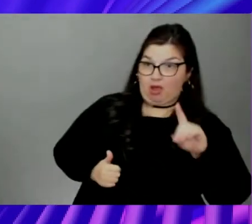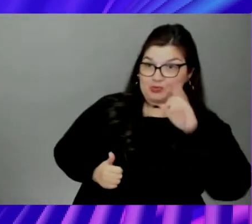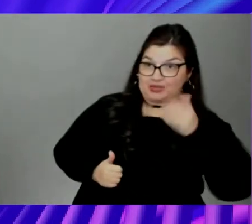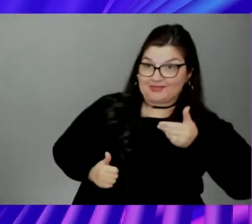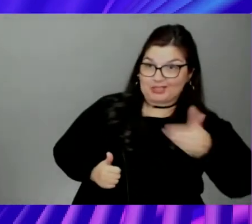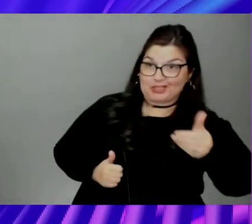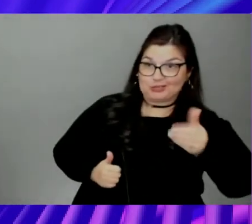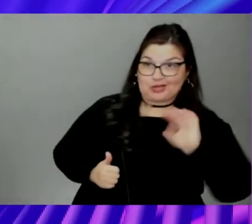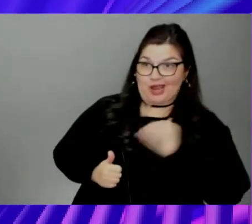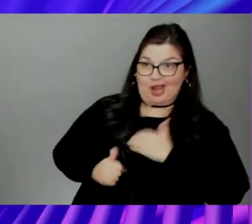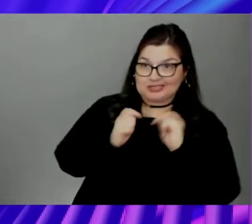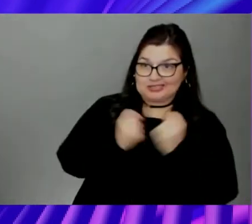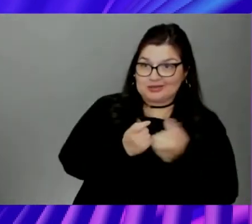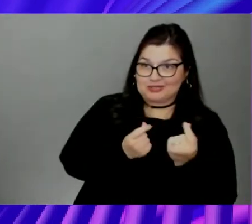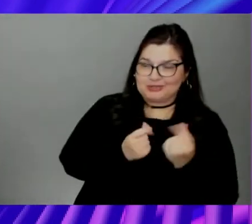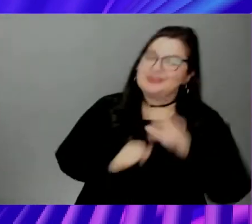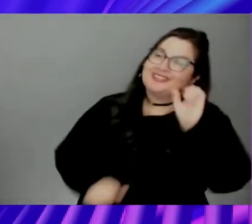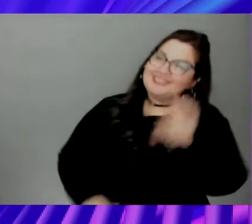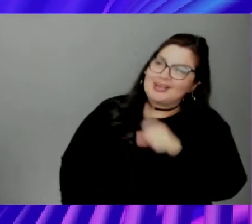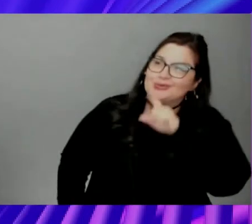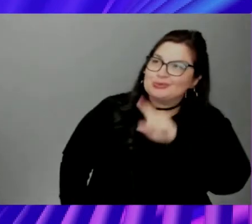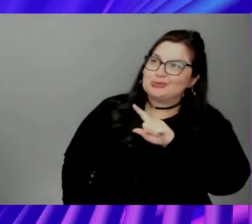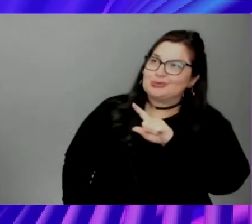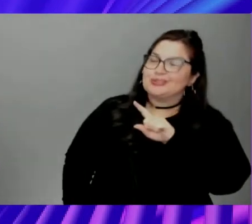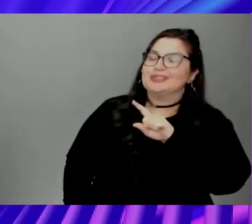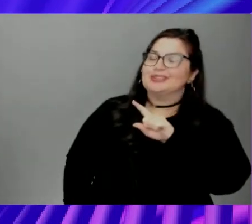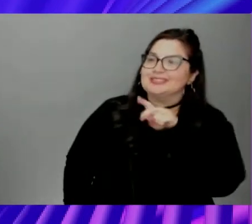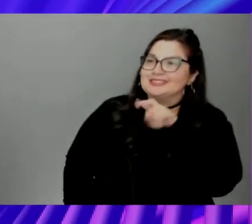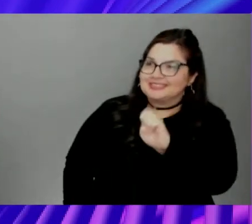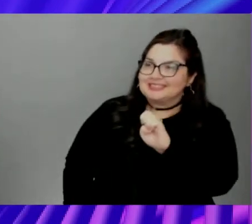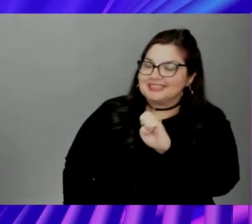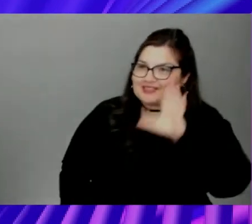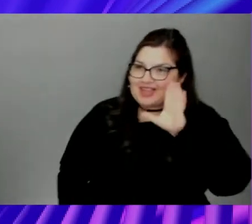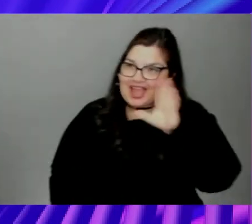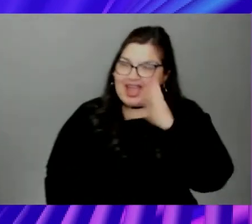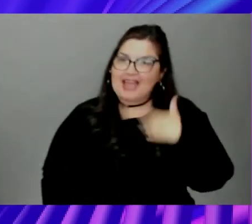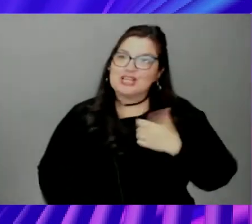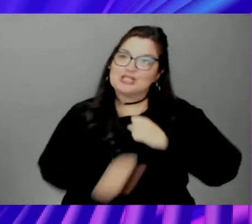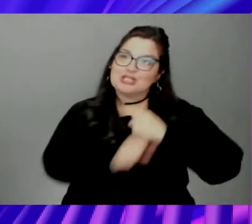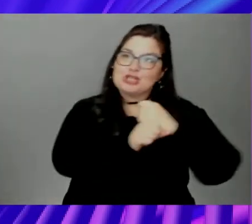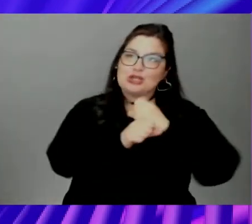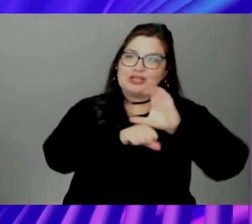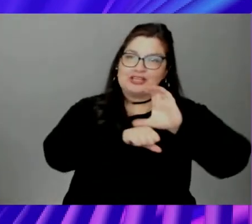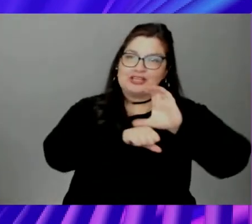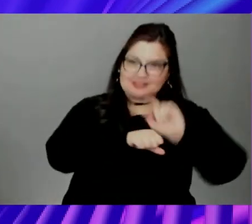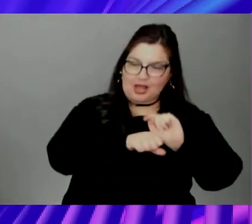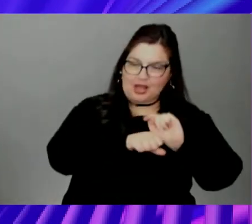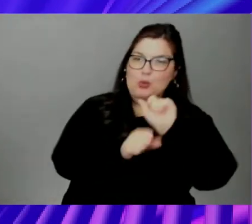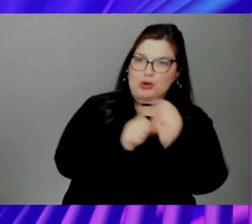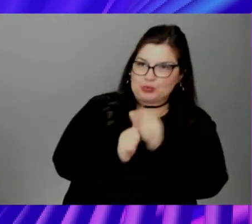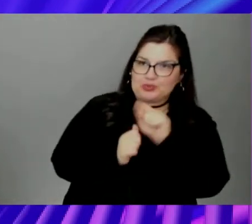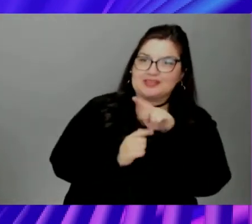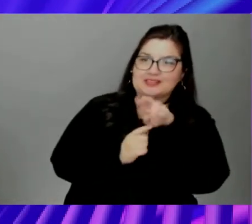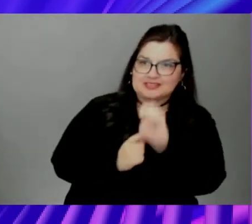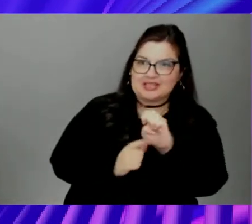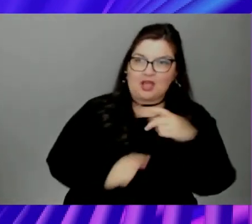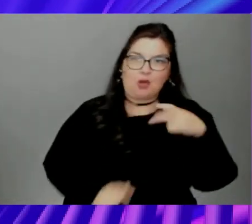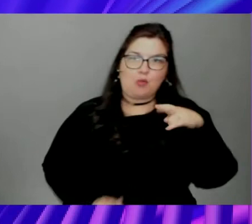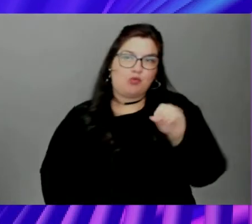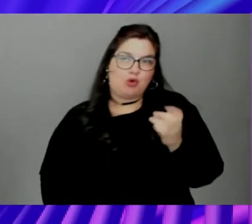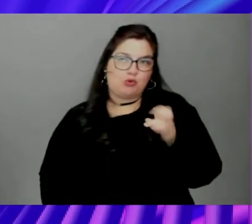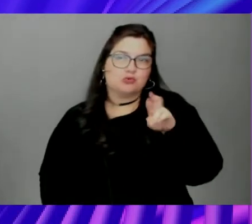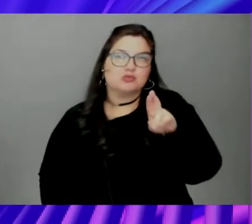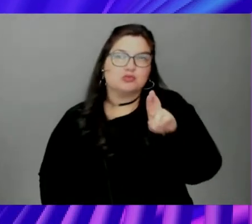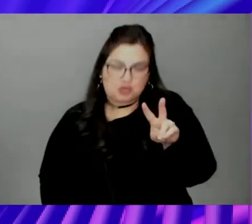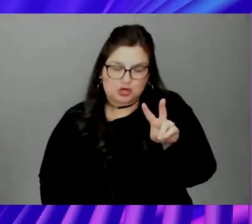Sure, thanks, Steve. I'm Mohammed Rafatullah, security consultant working with Steve on the ProServe Global Security Practice Customer